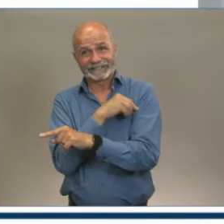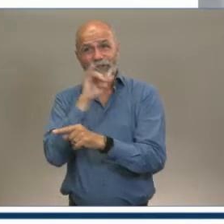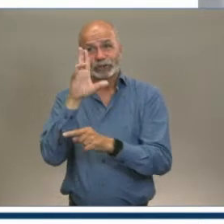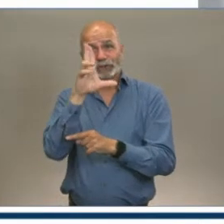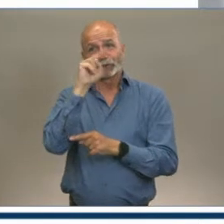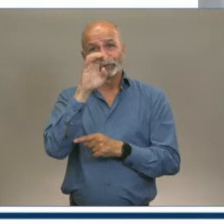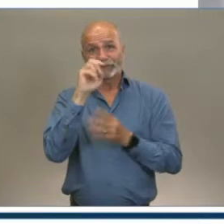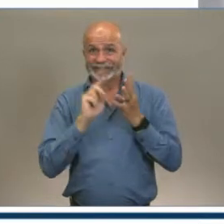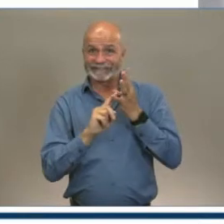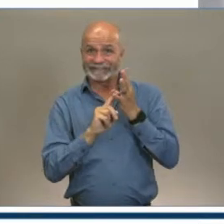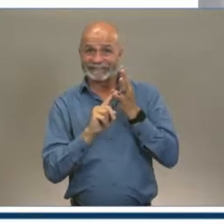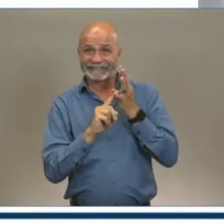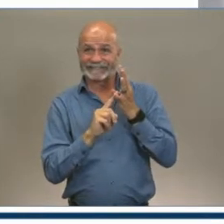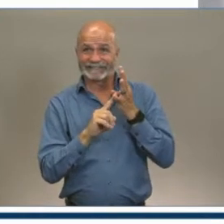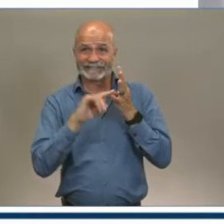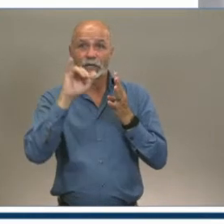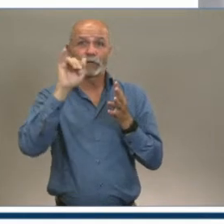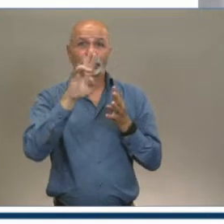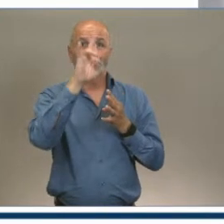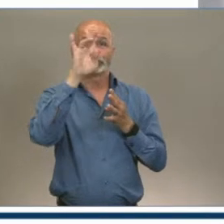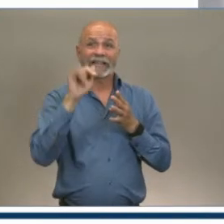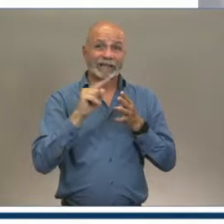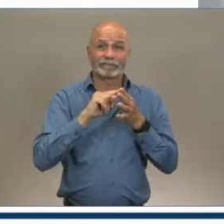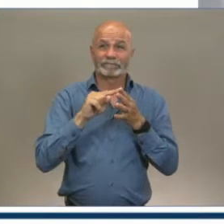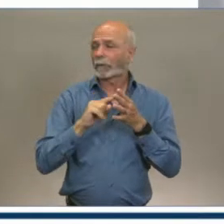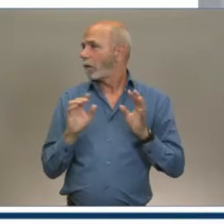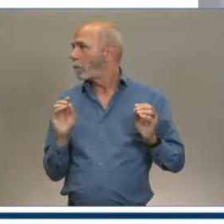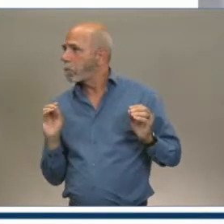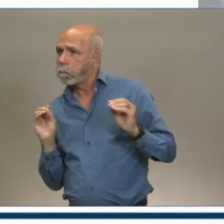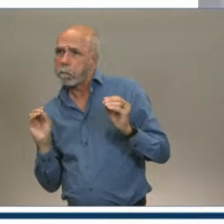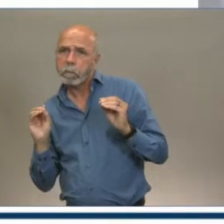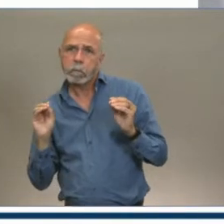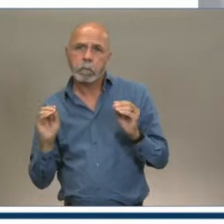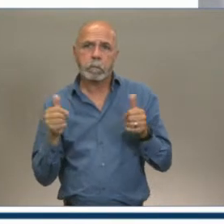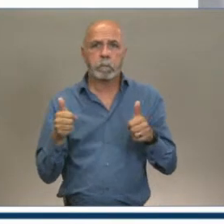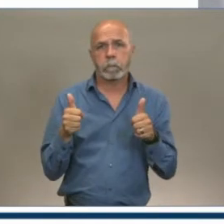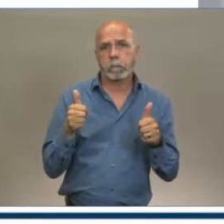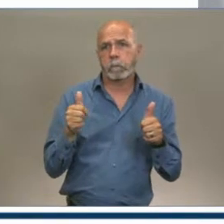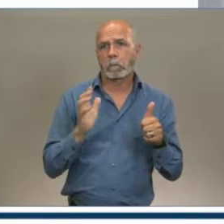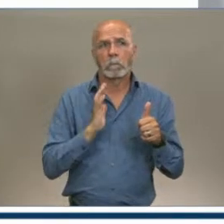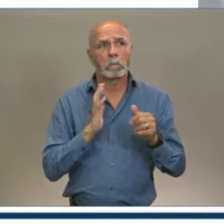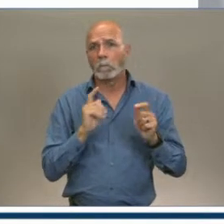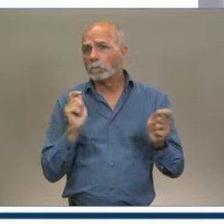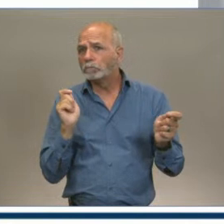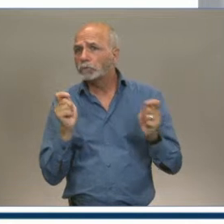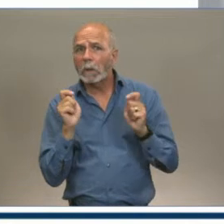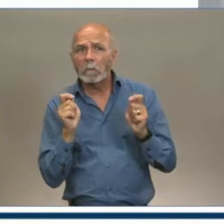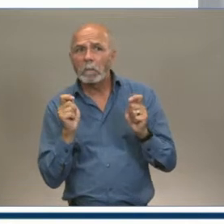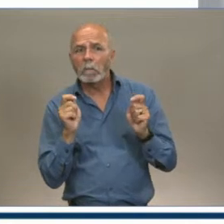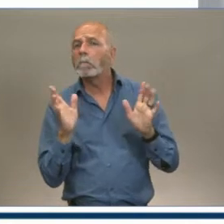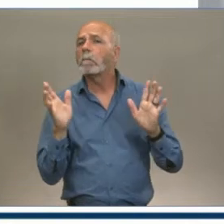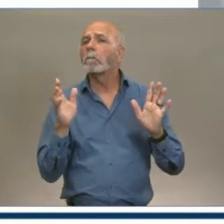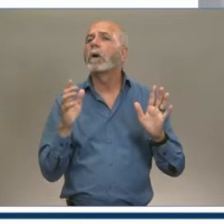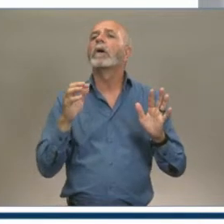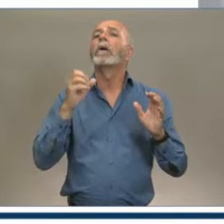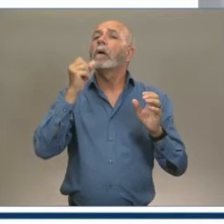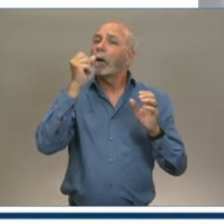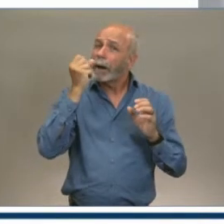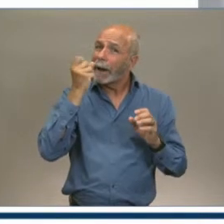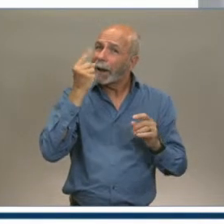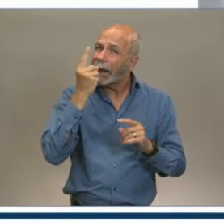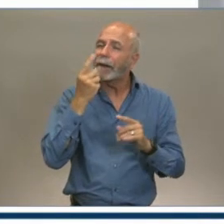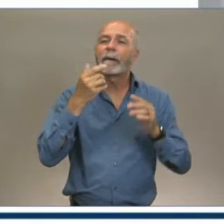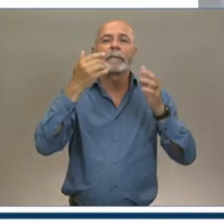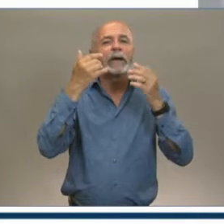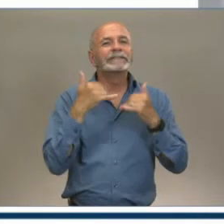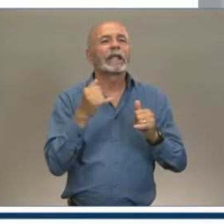things together with our better border control. So we all have different, I think, teams that we try to have as